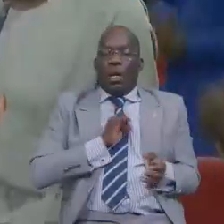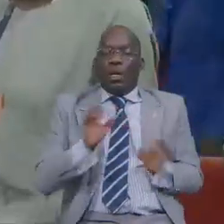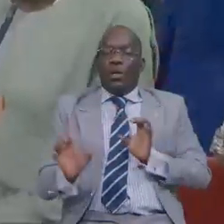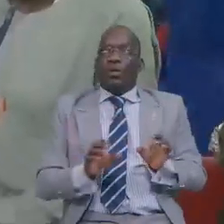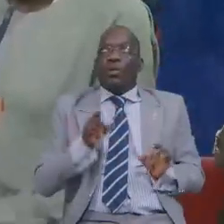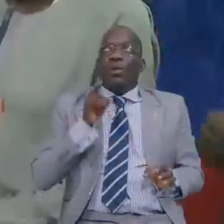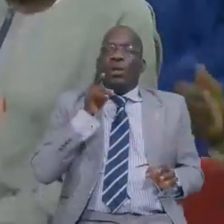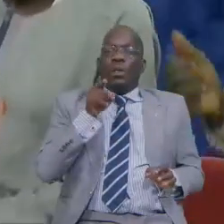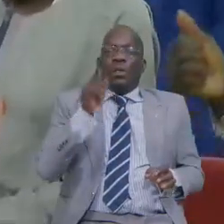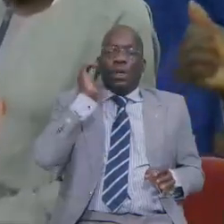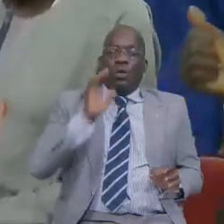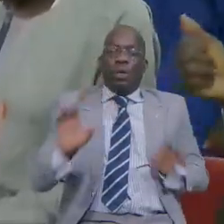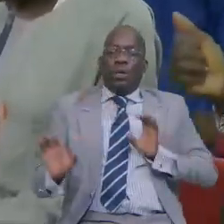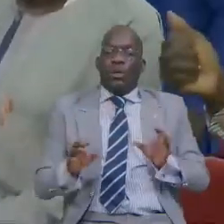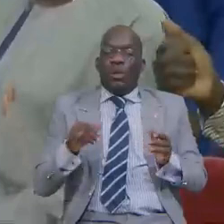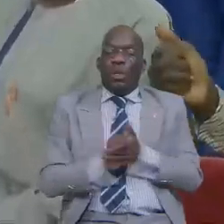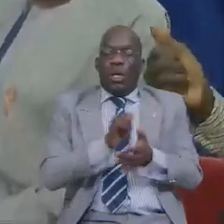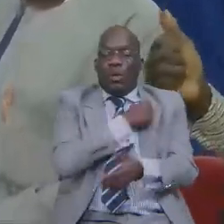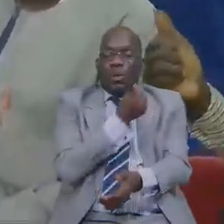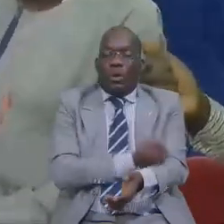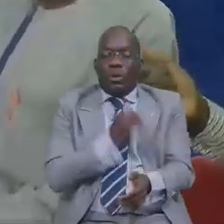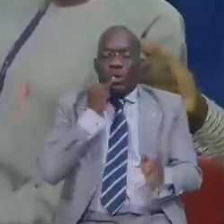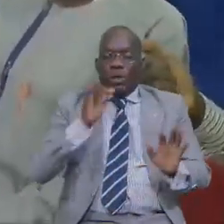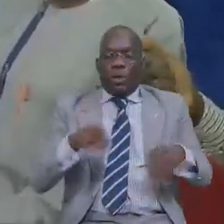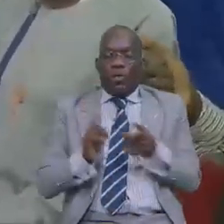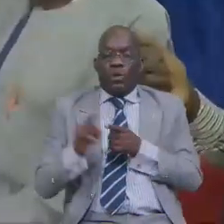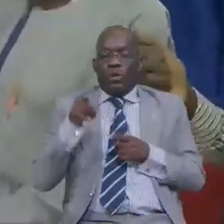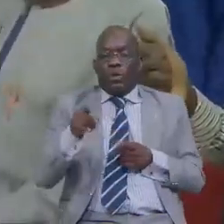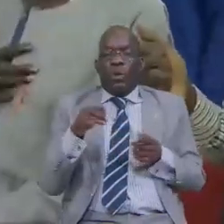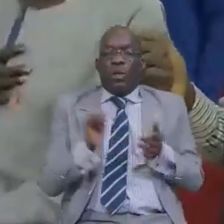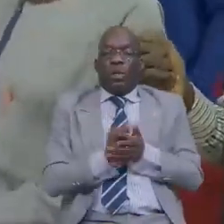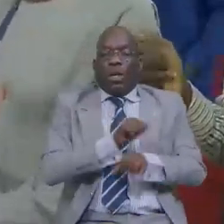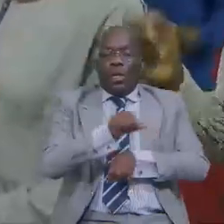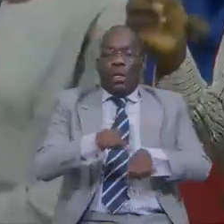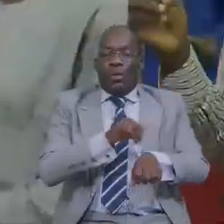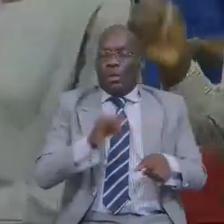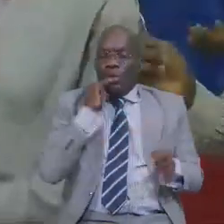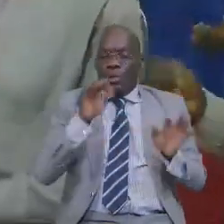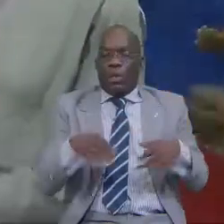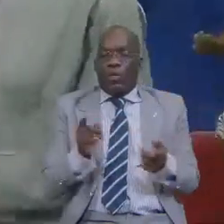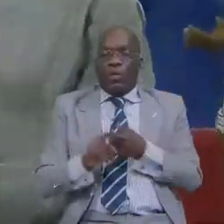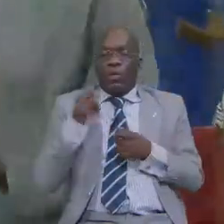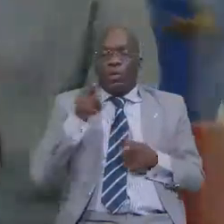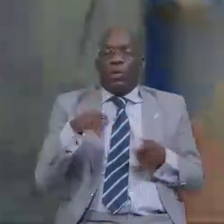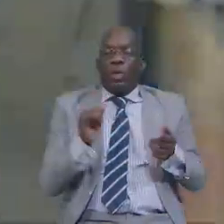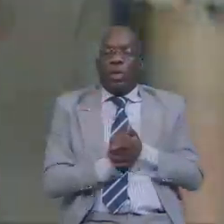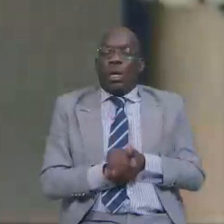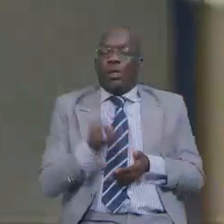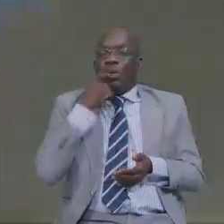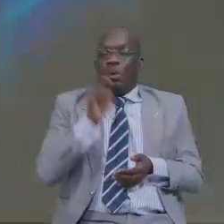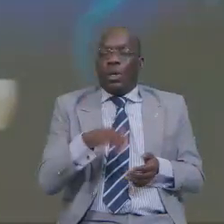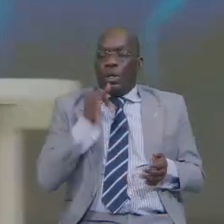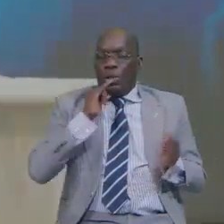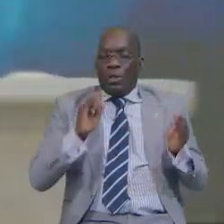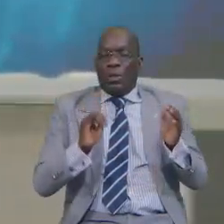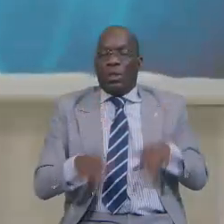authority is passed on to you. That anointing is passed on to you. That mandate is passed